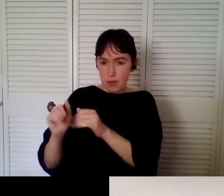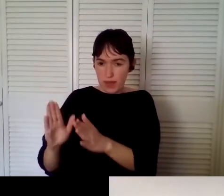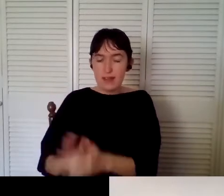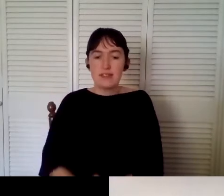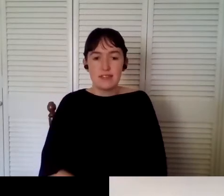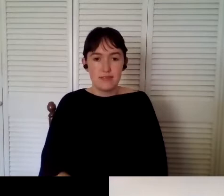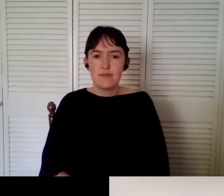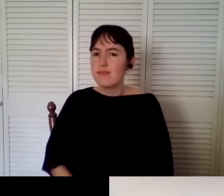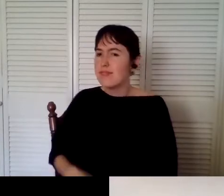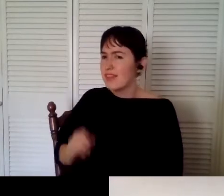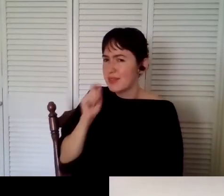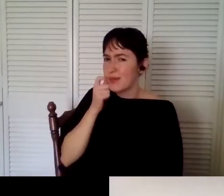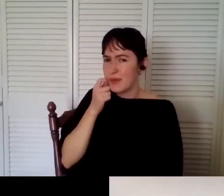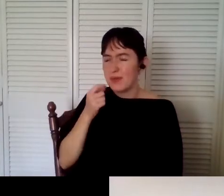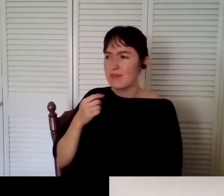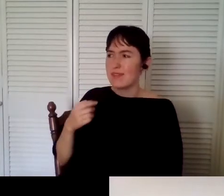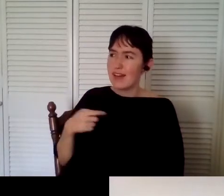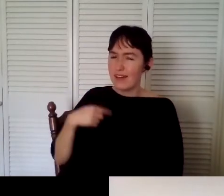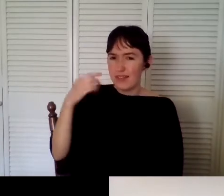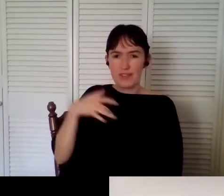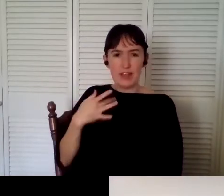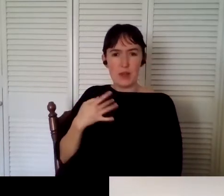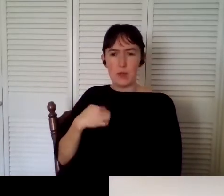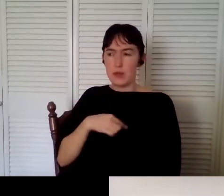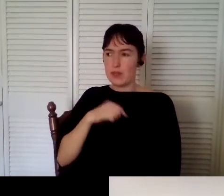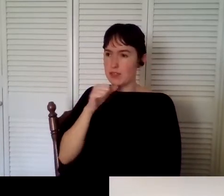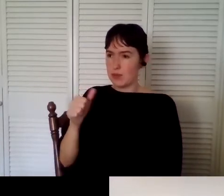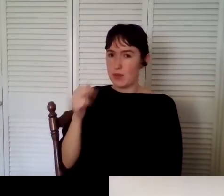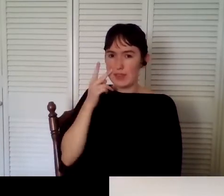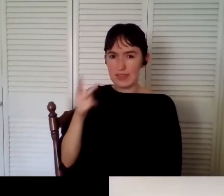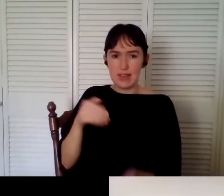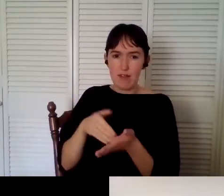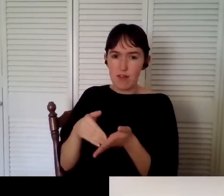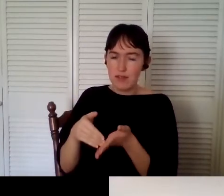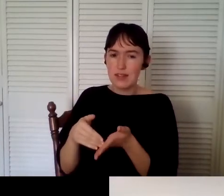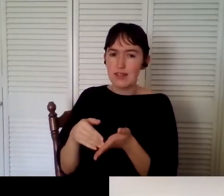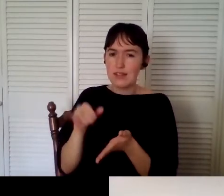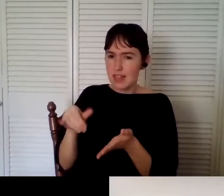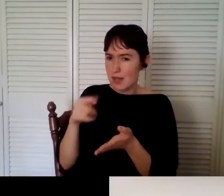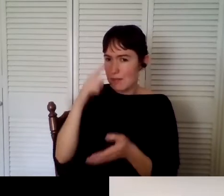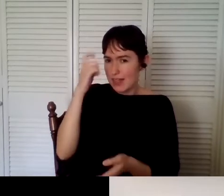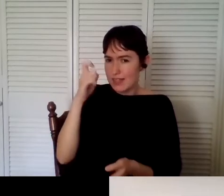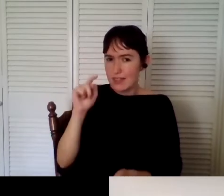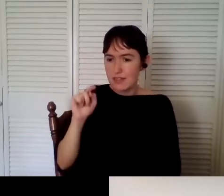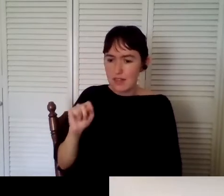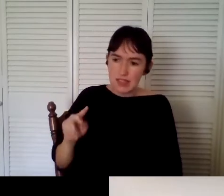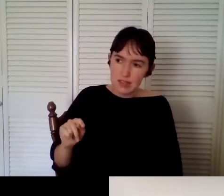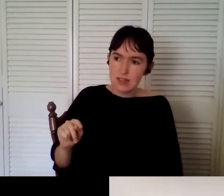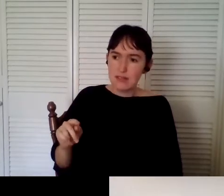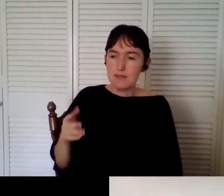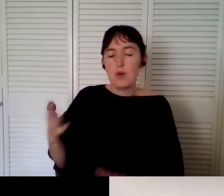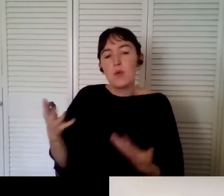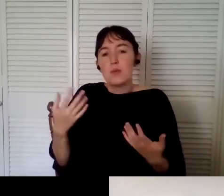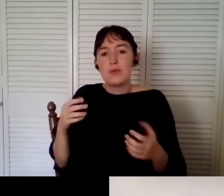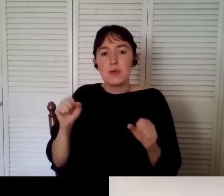it because a lot of like TV and let's assume that this is not an archaeology person.